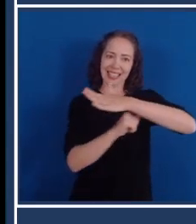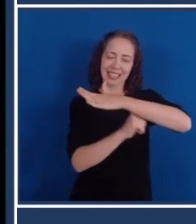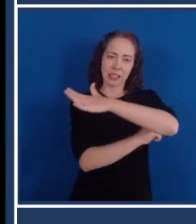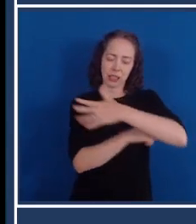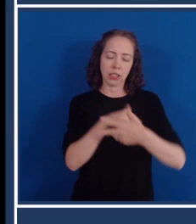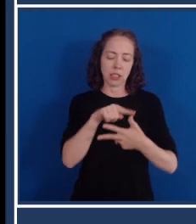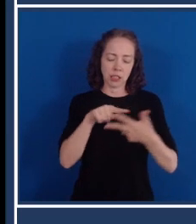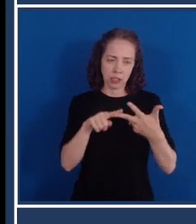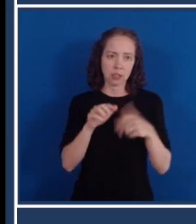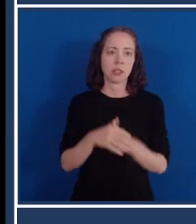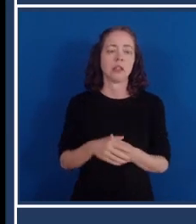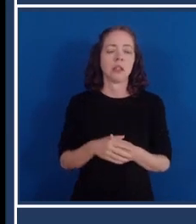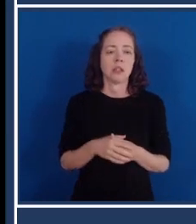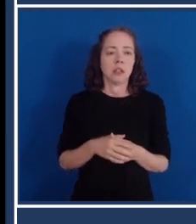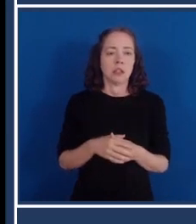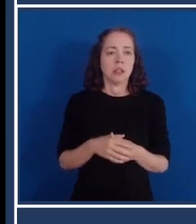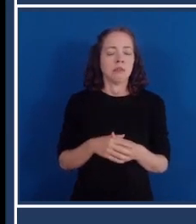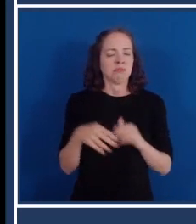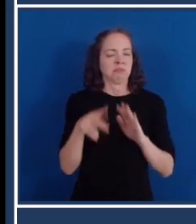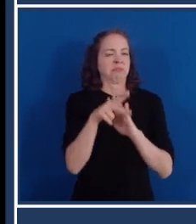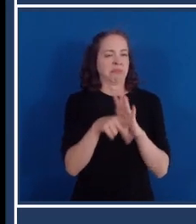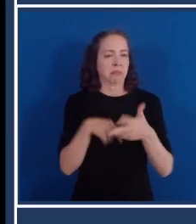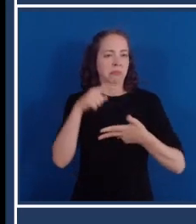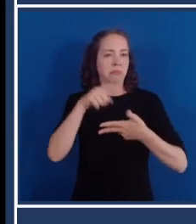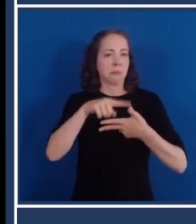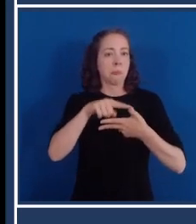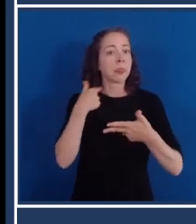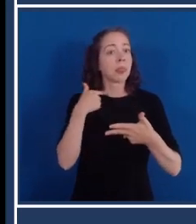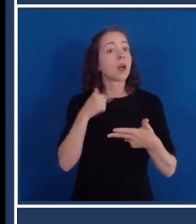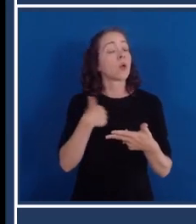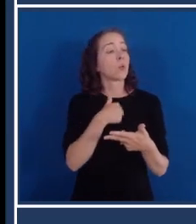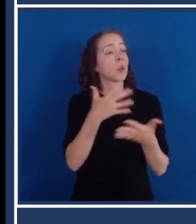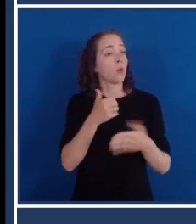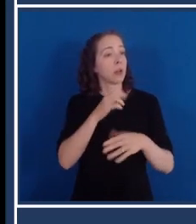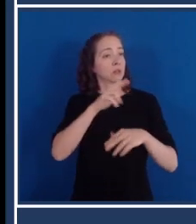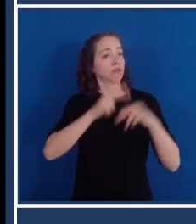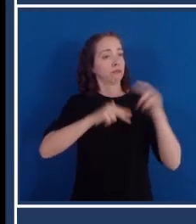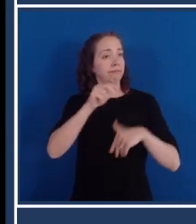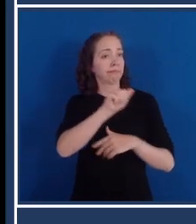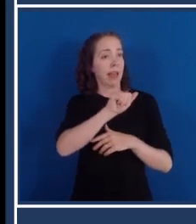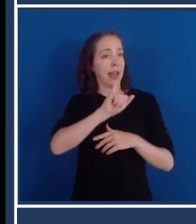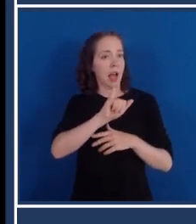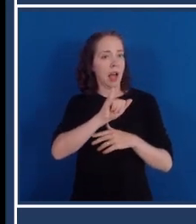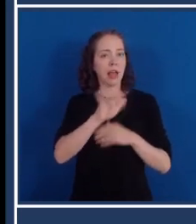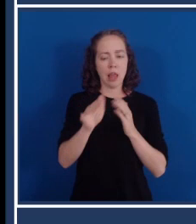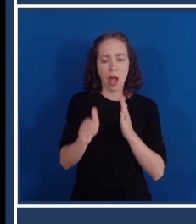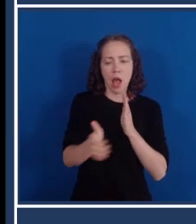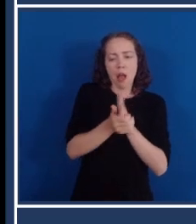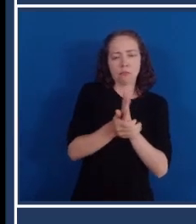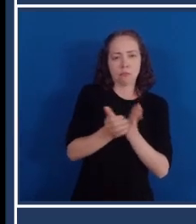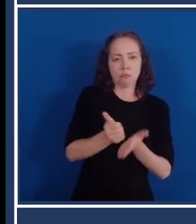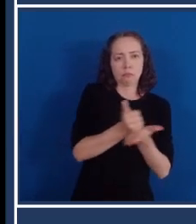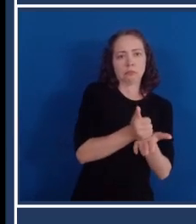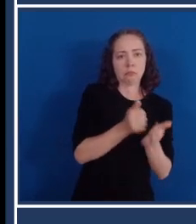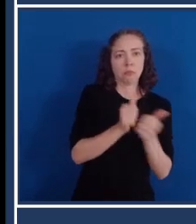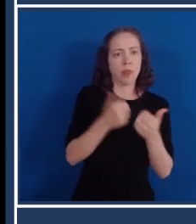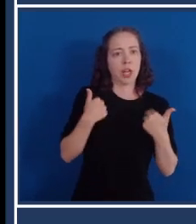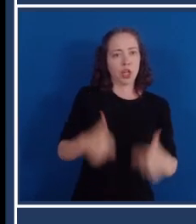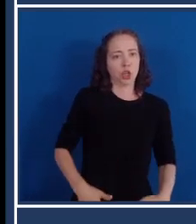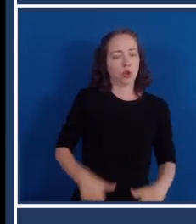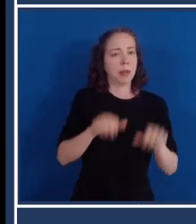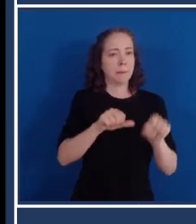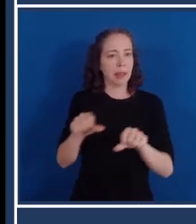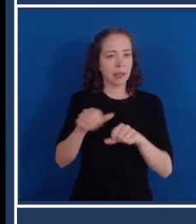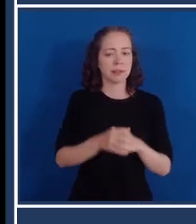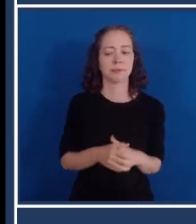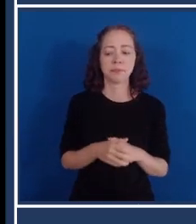is that we aim to build AI systems that augment human abilities. And Cecily Morrison, who leads the